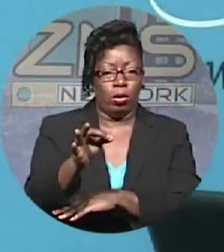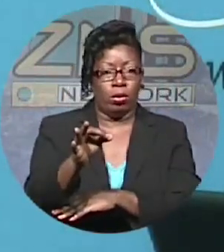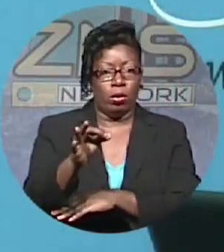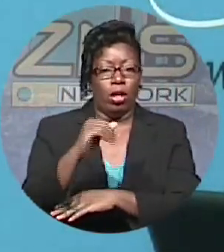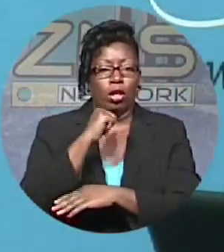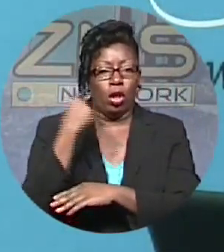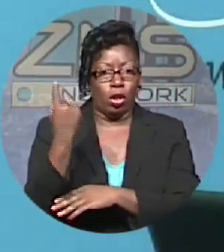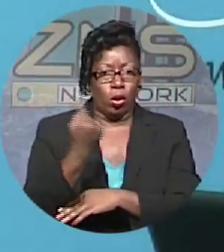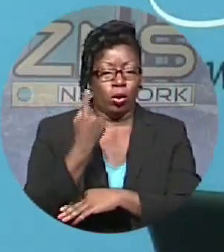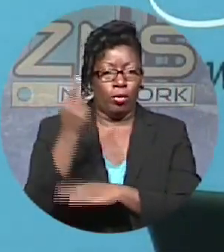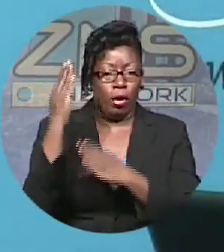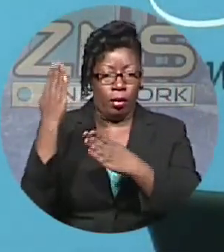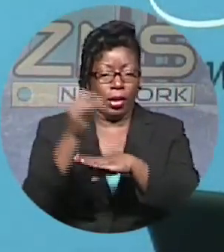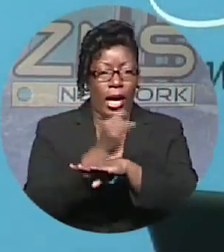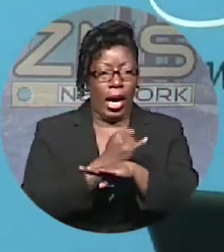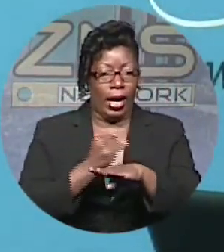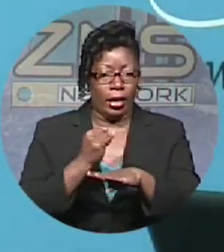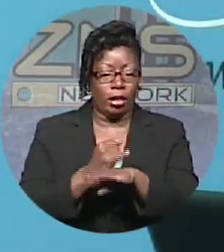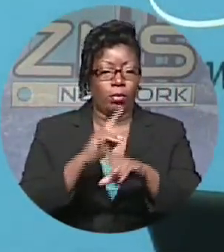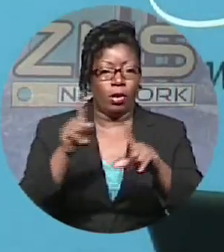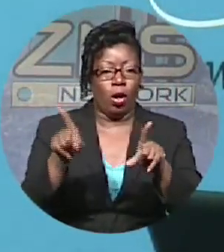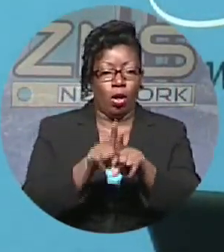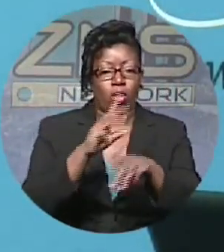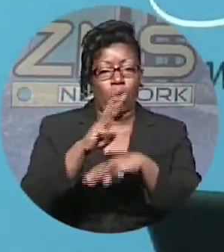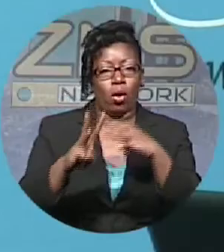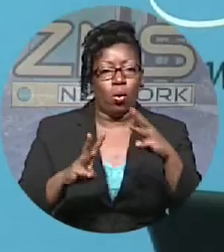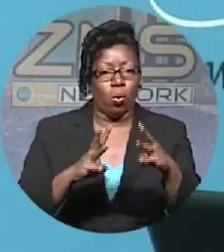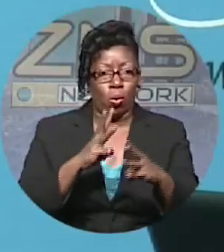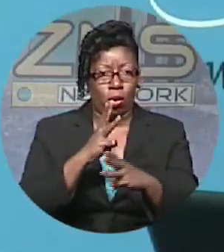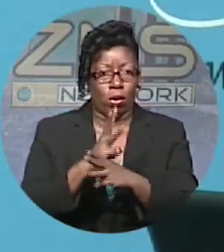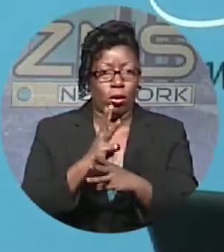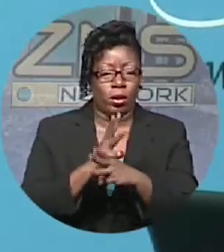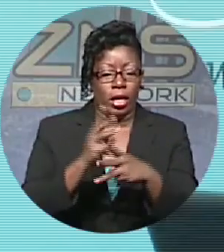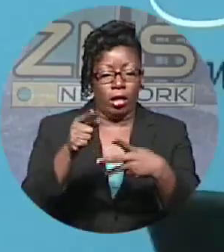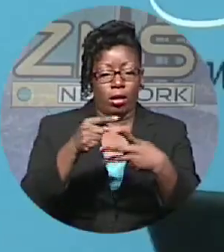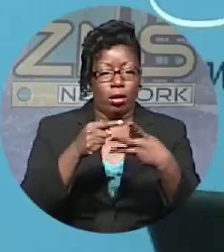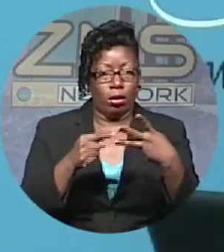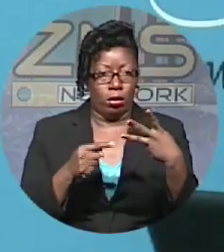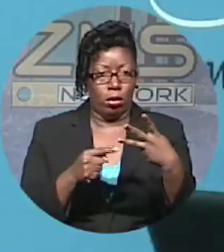only our Bahamian Islands, but our entire world is far more interwoven and jointly resourced.